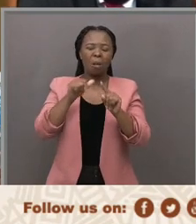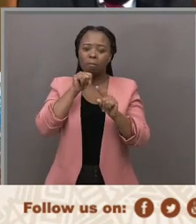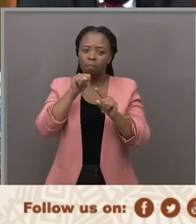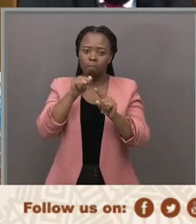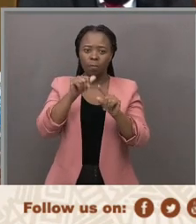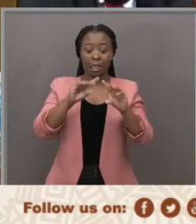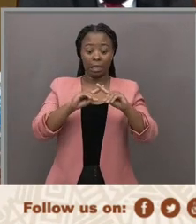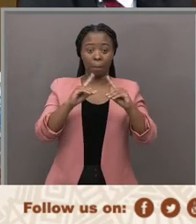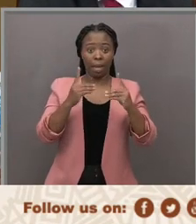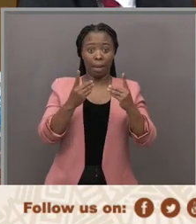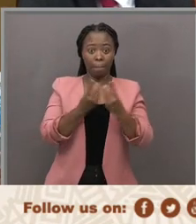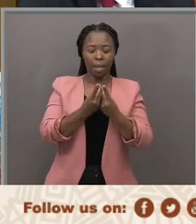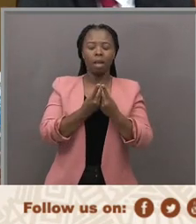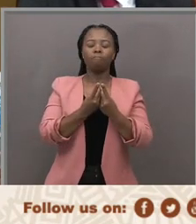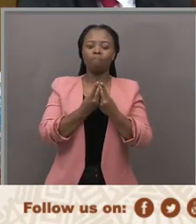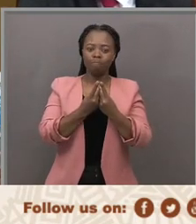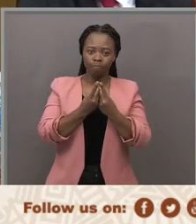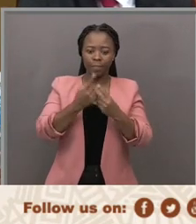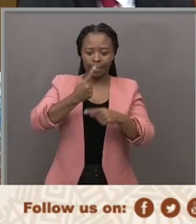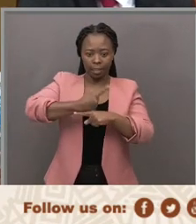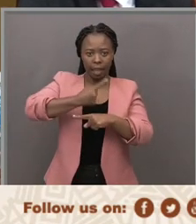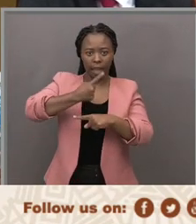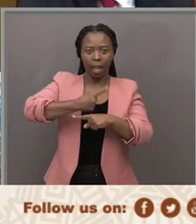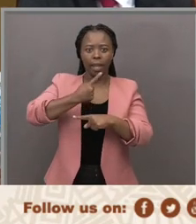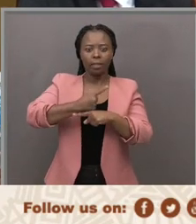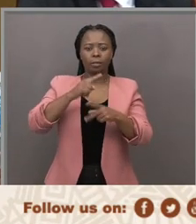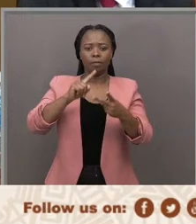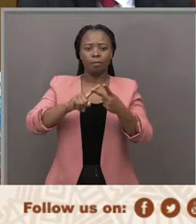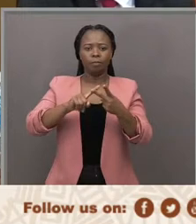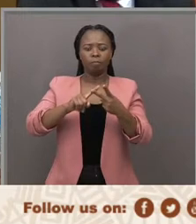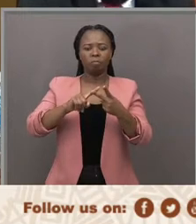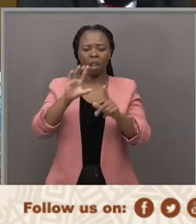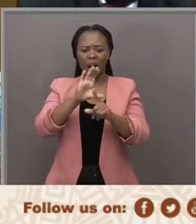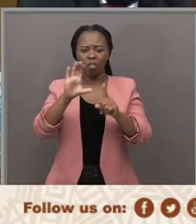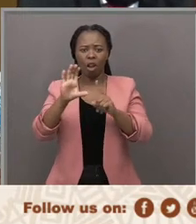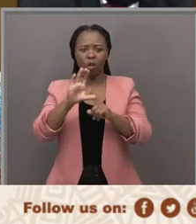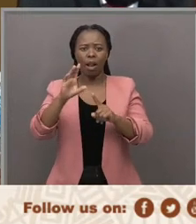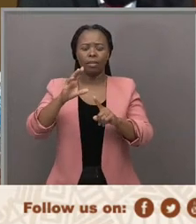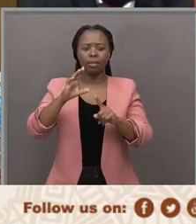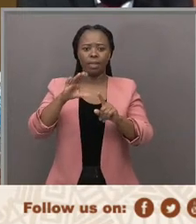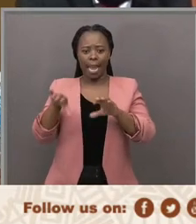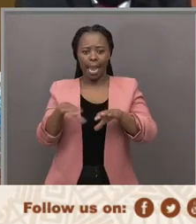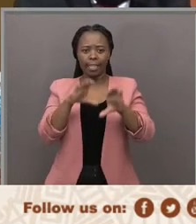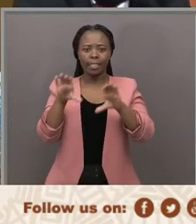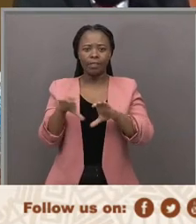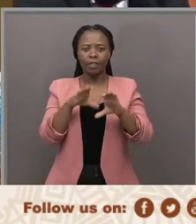move commemorative days and many cultural activities to online activities.